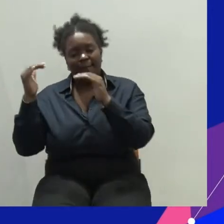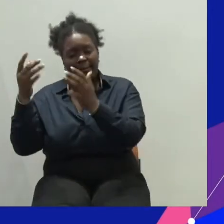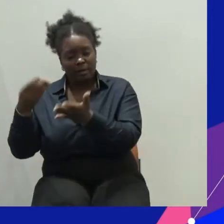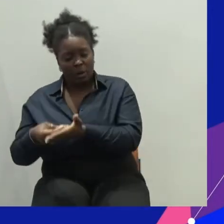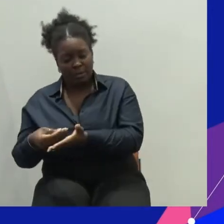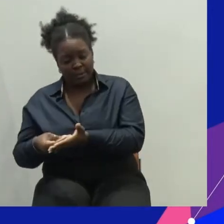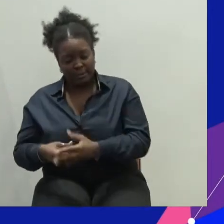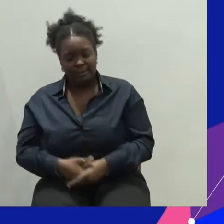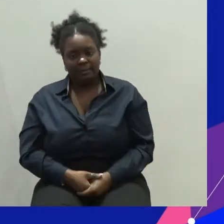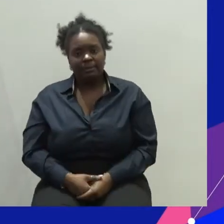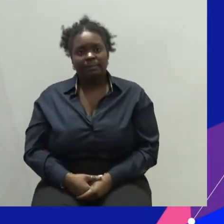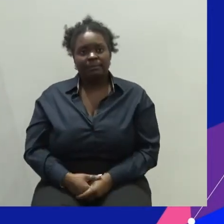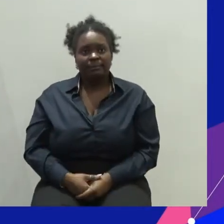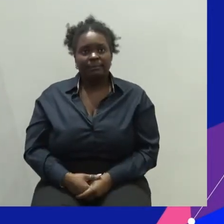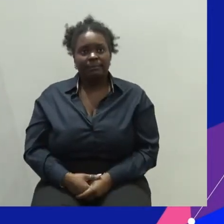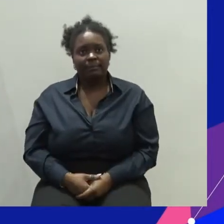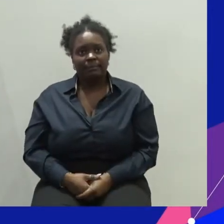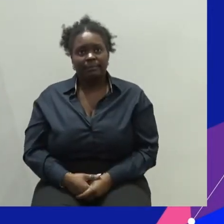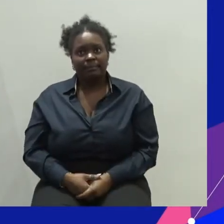Thank you.